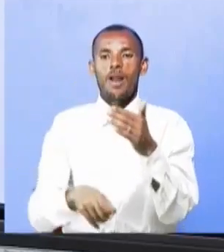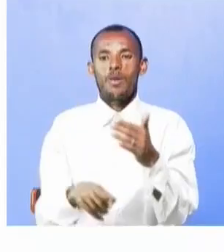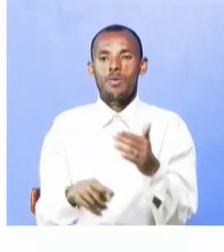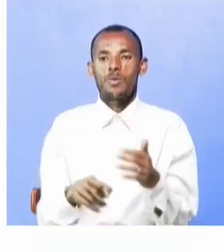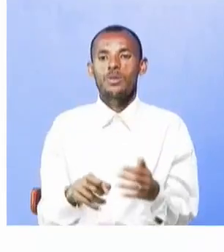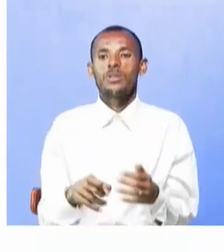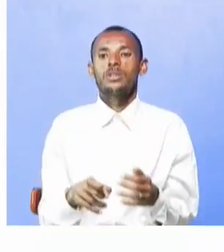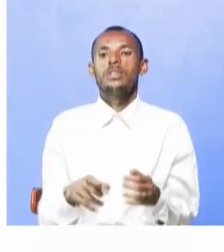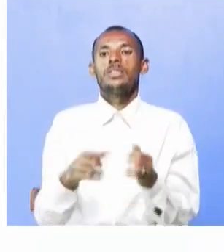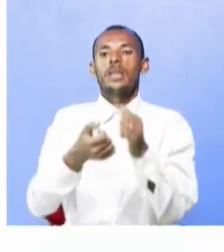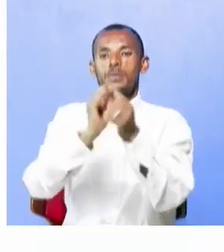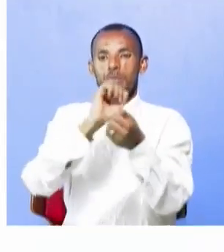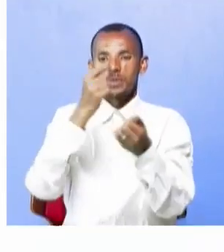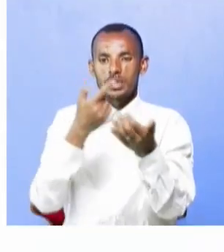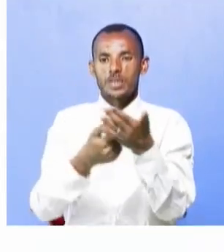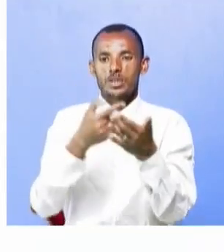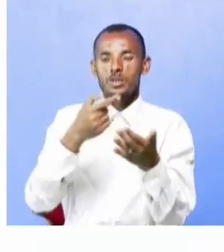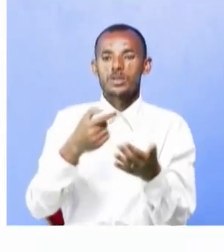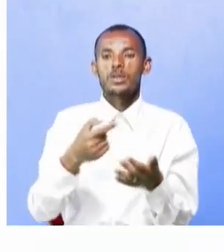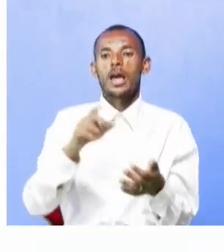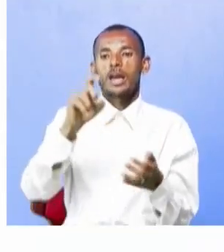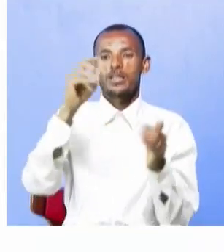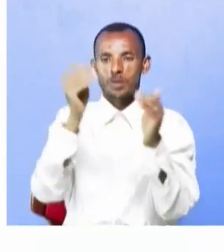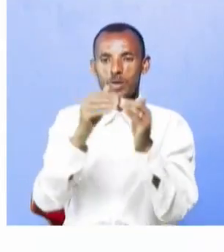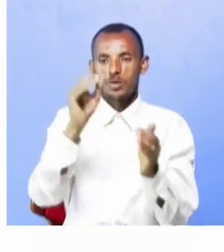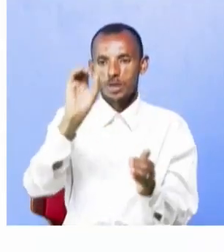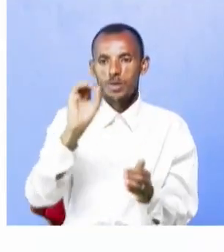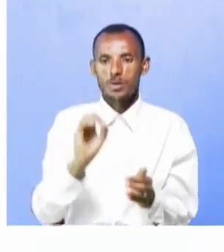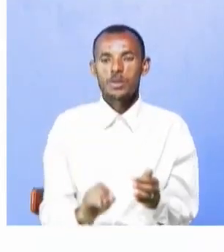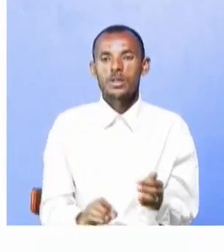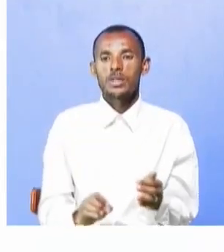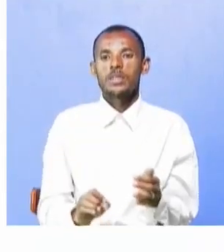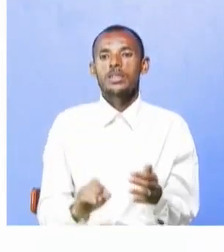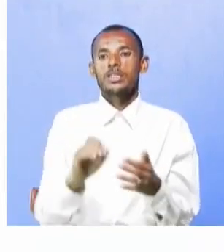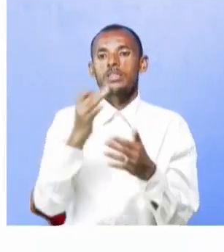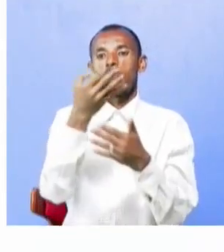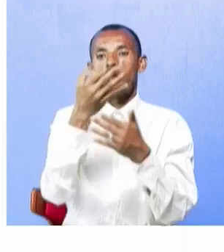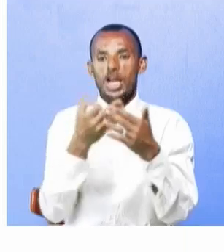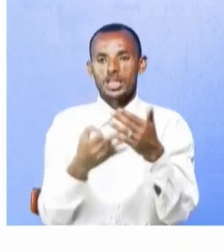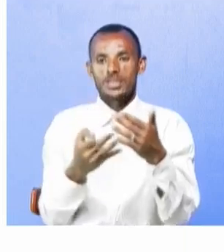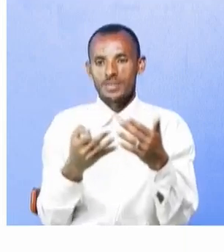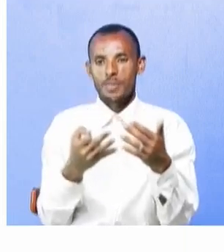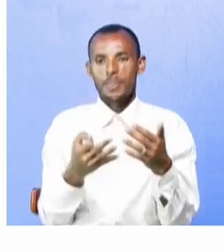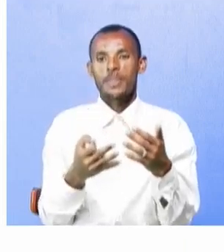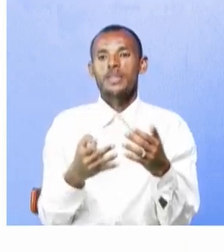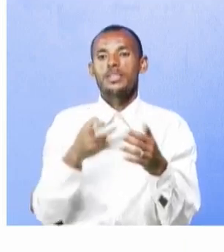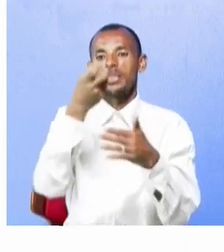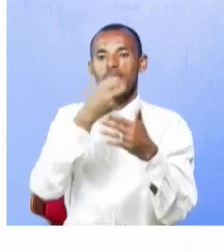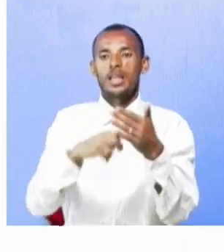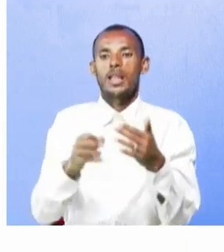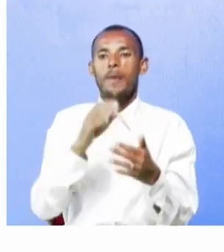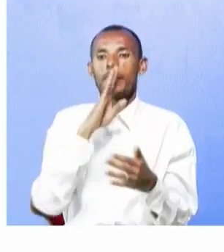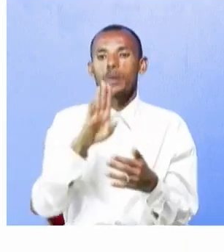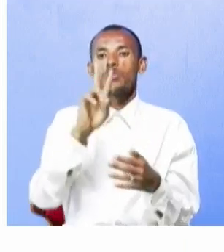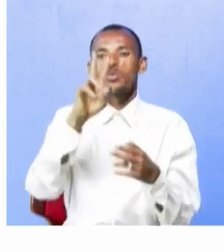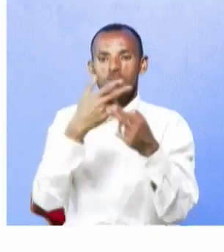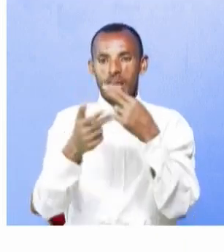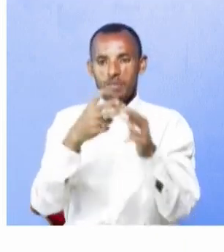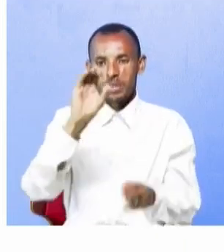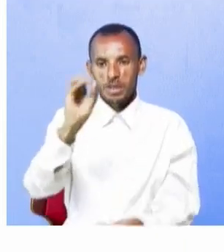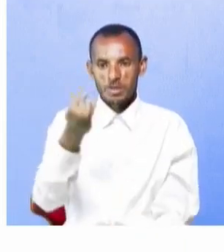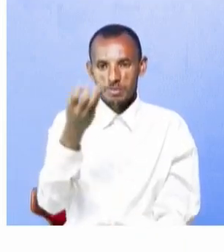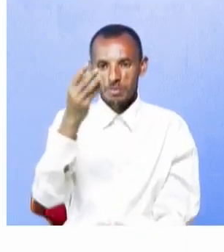So substitute x is equals to 0 in the function, then the result becomes 2 times